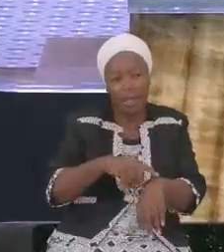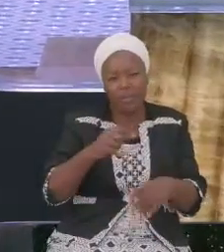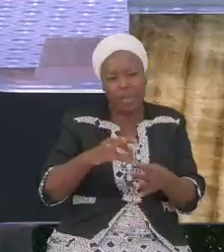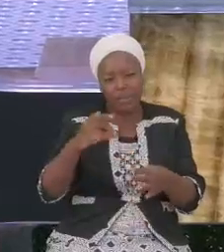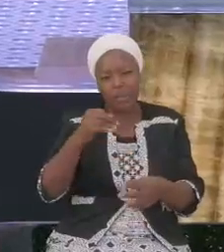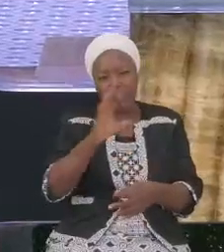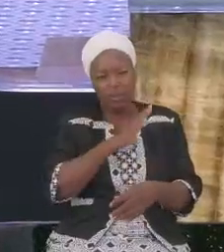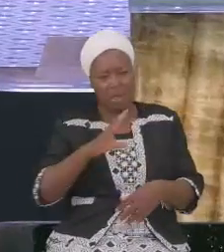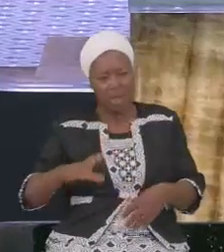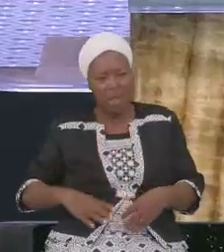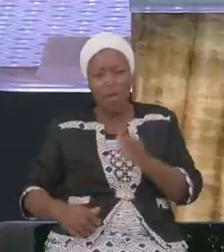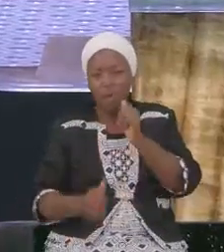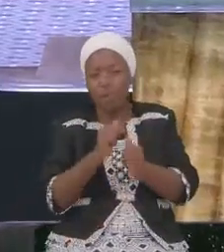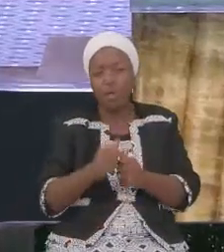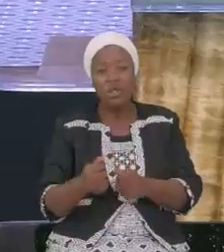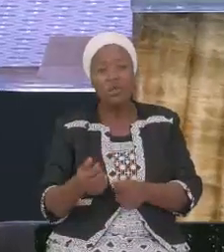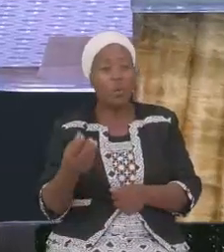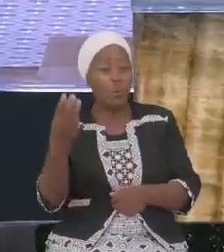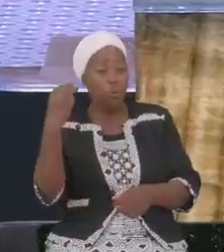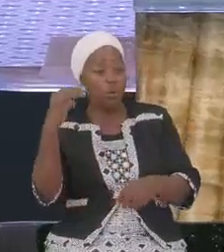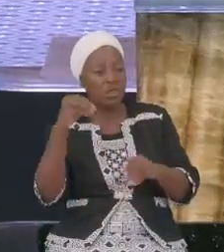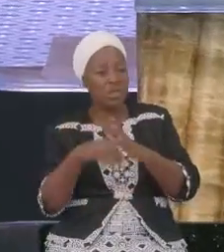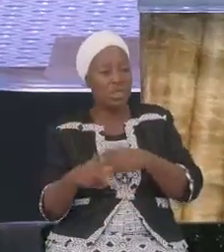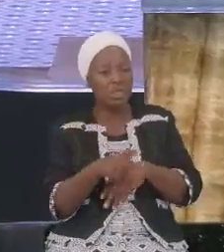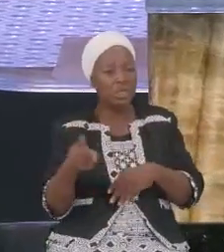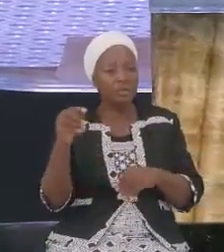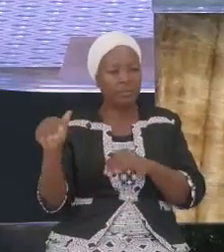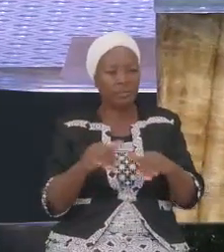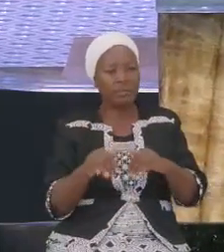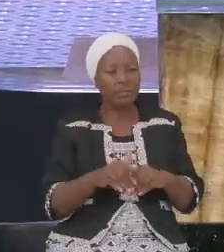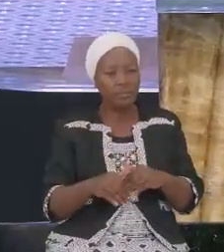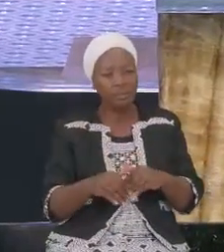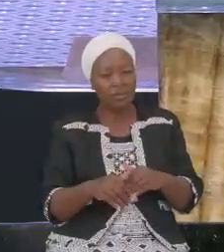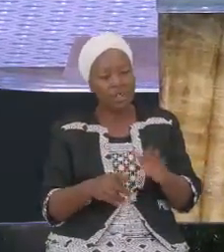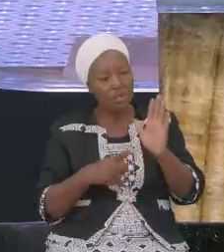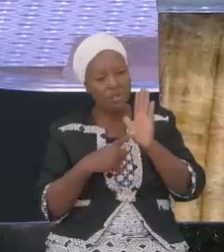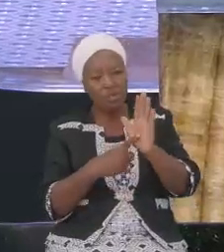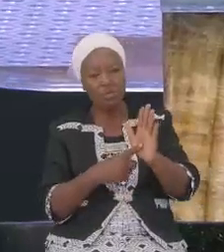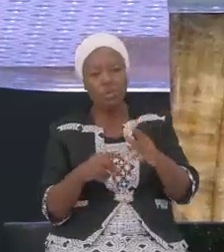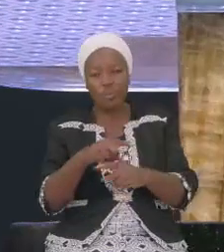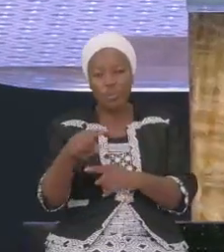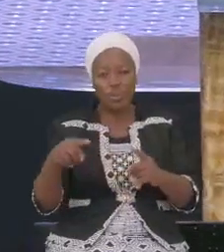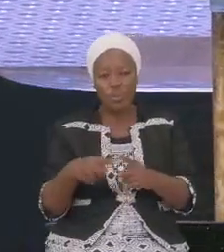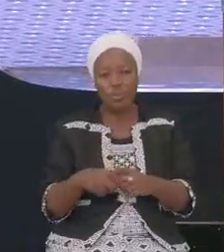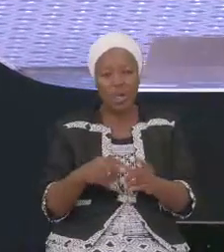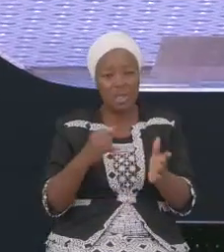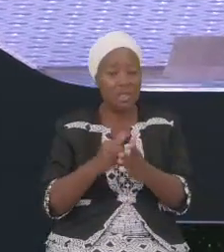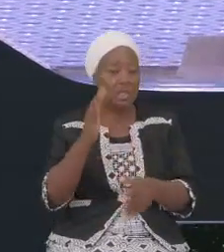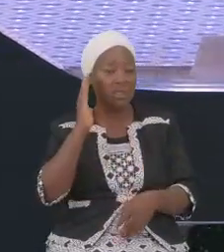of Christ which was in them did signify when he